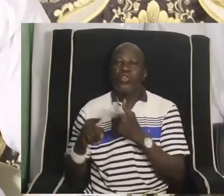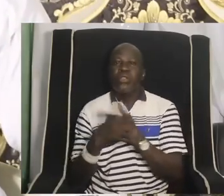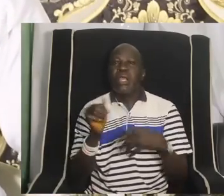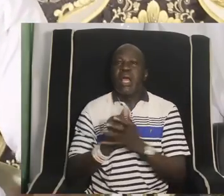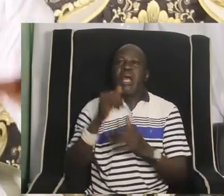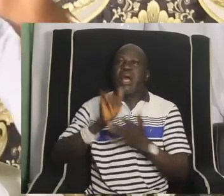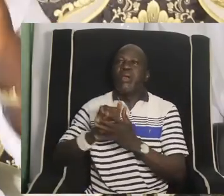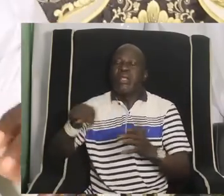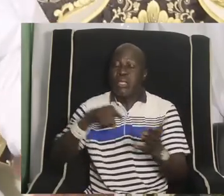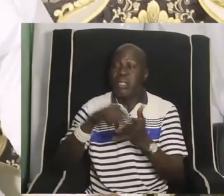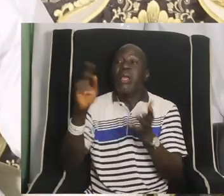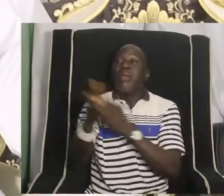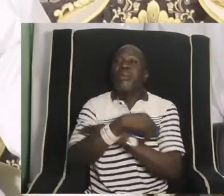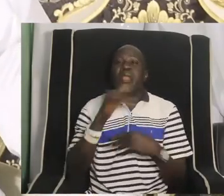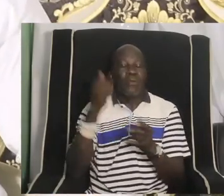today.